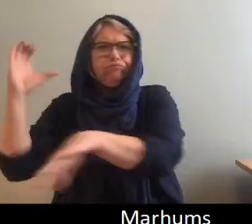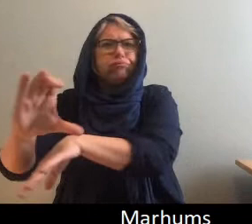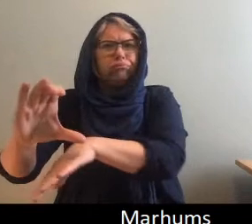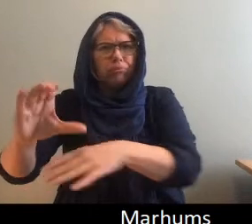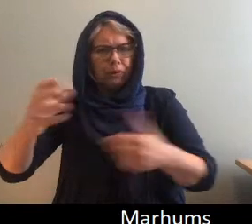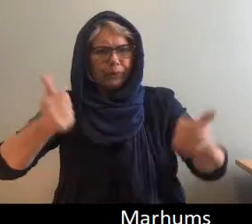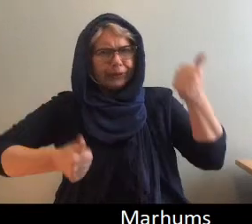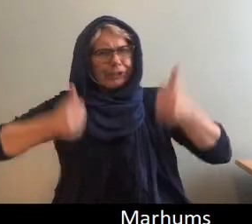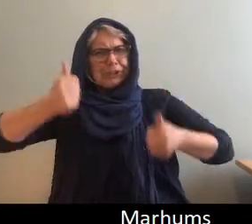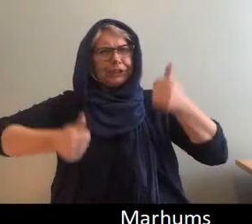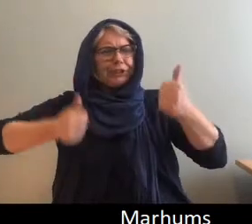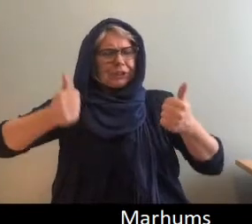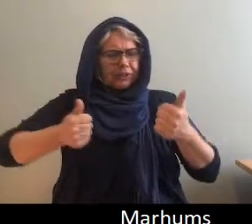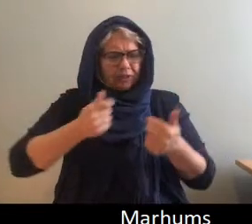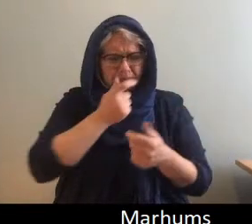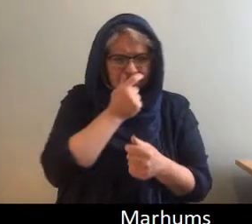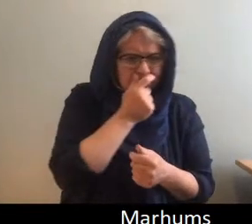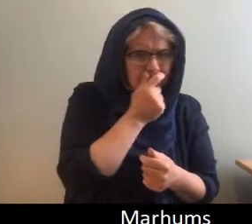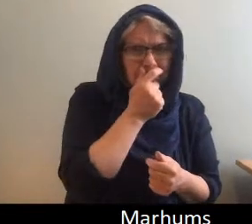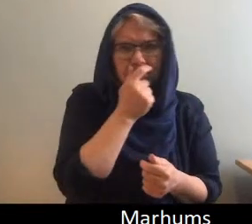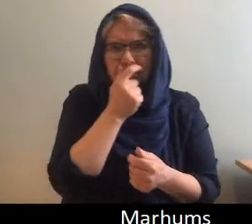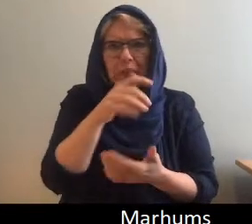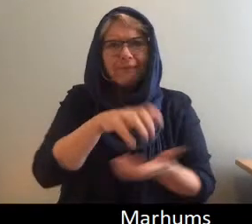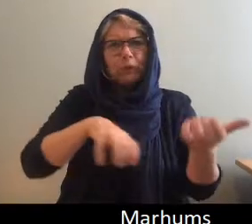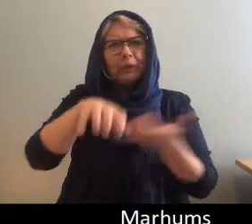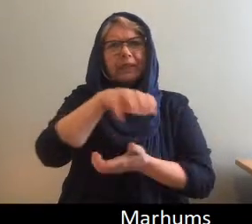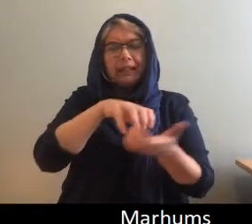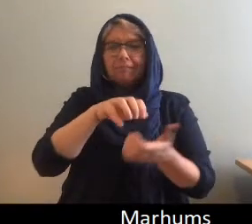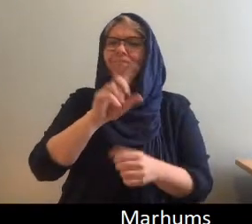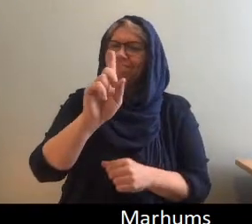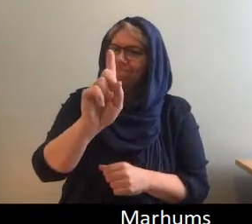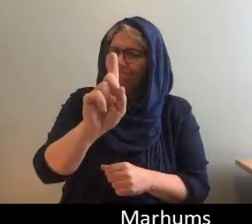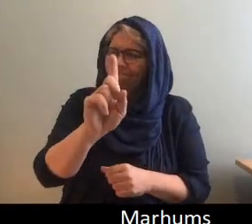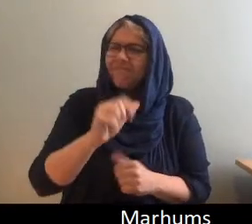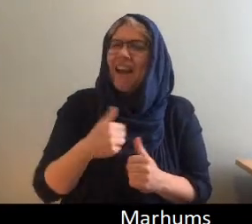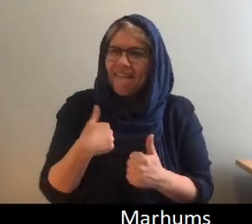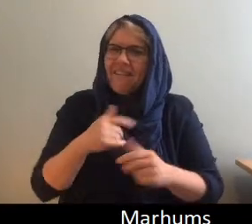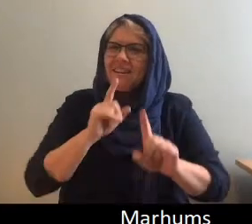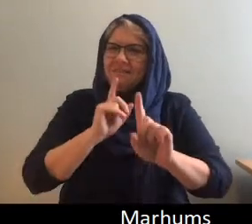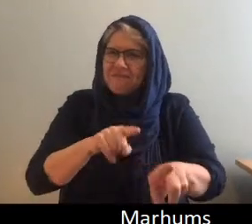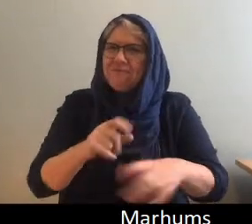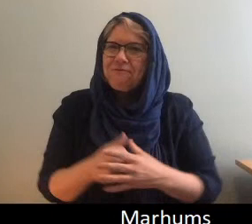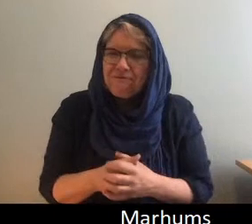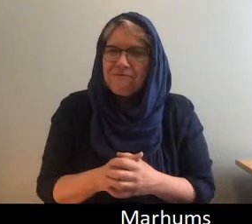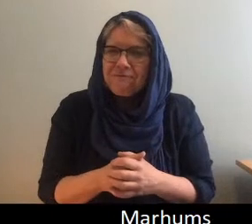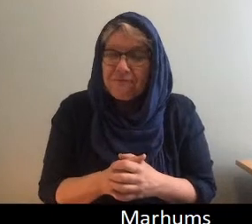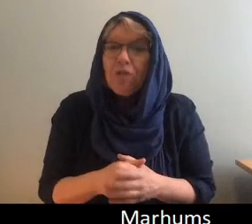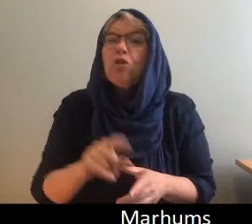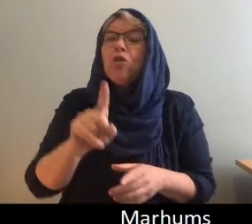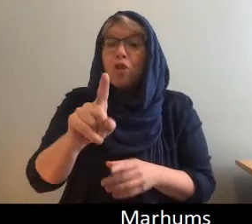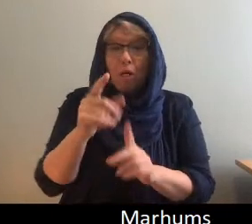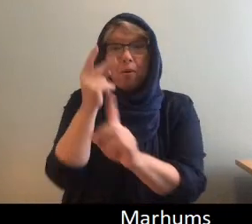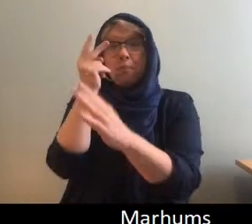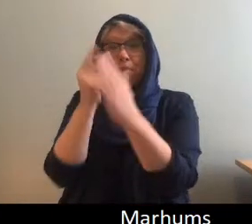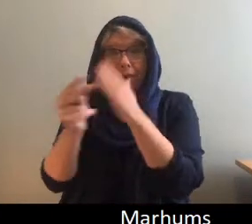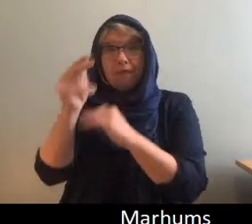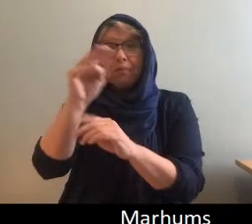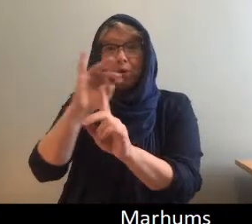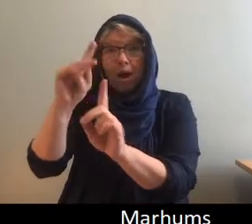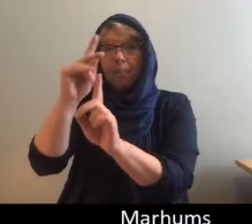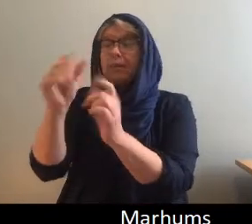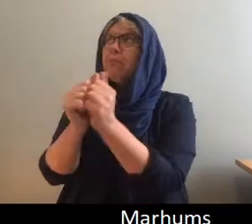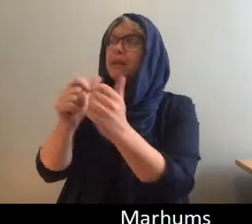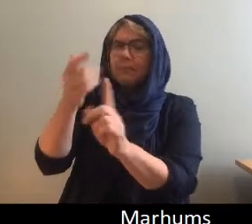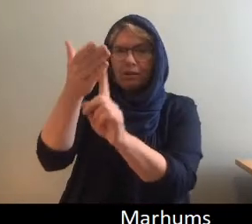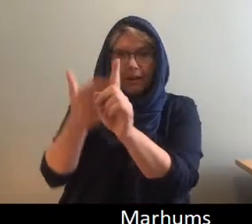messenger, the final prophet, the final message, and the Prophet had the ability to bear it because he was sent and delegated by